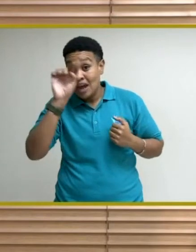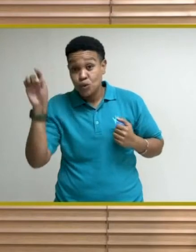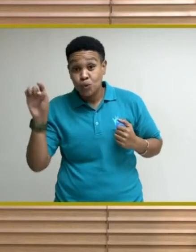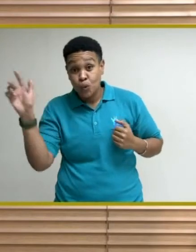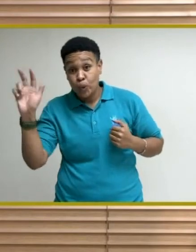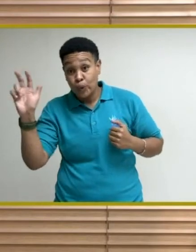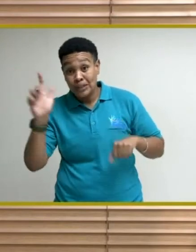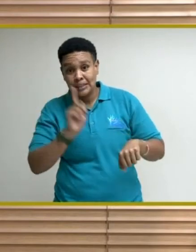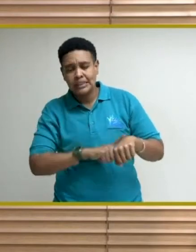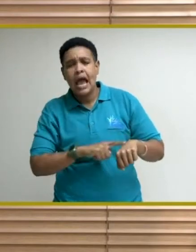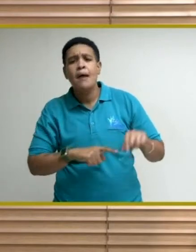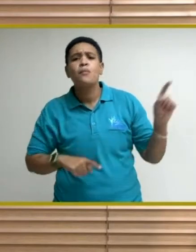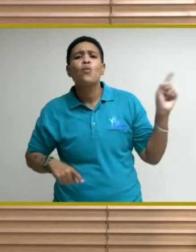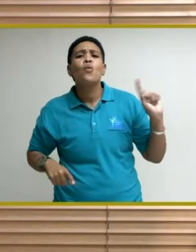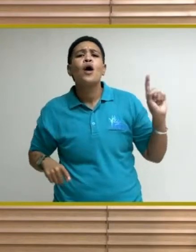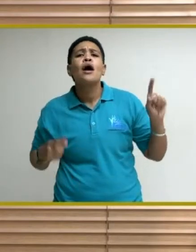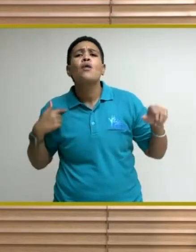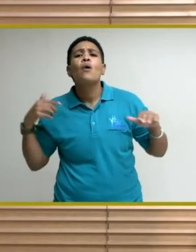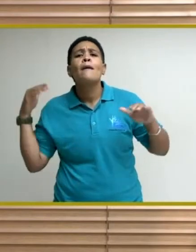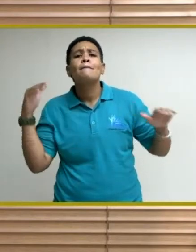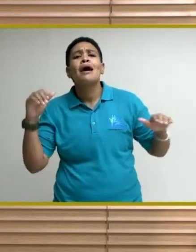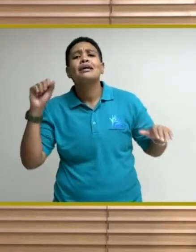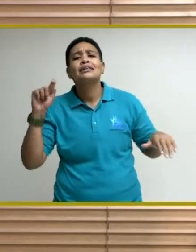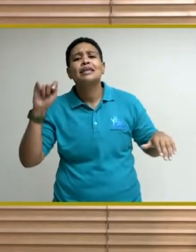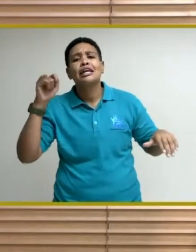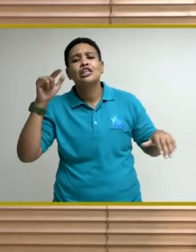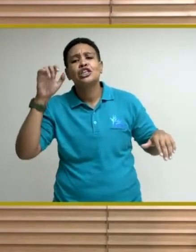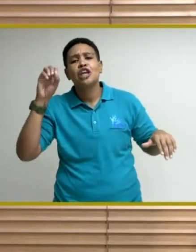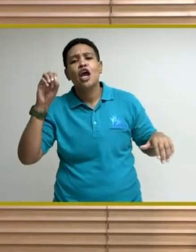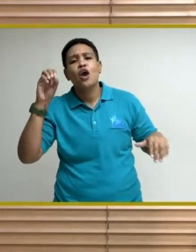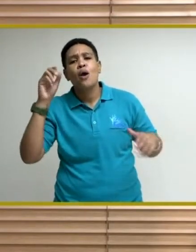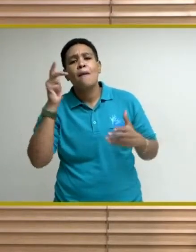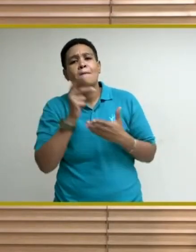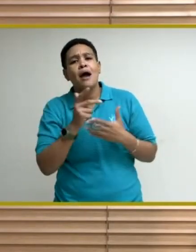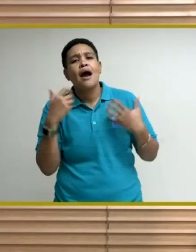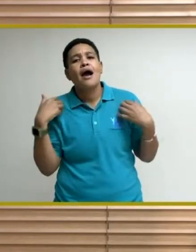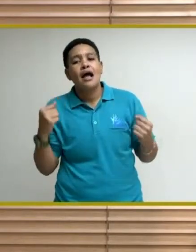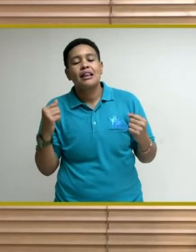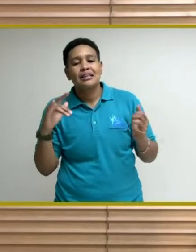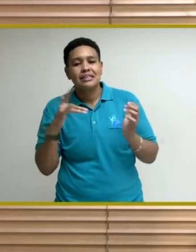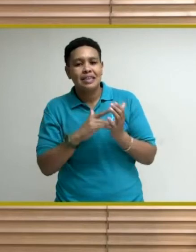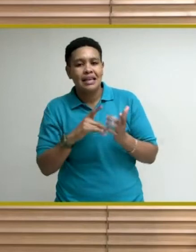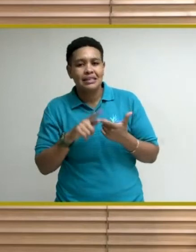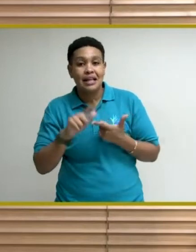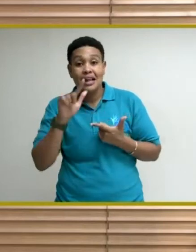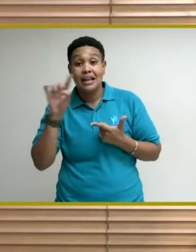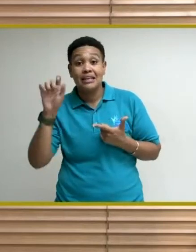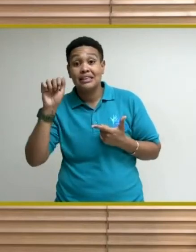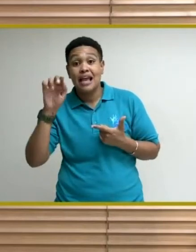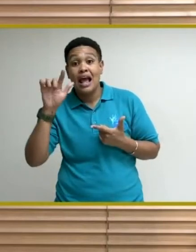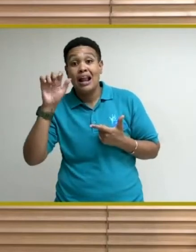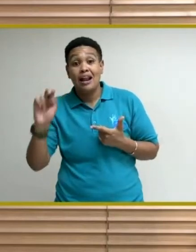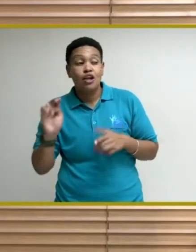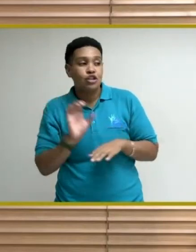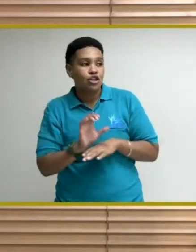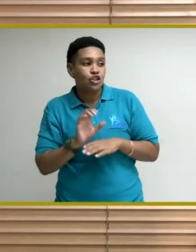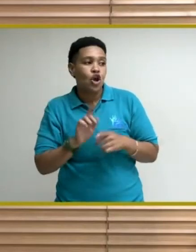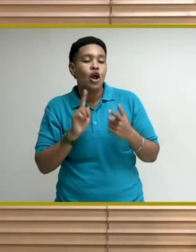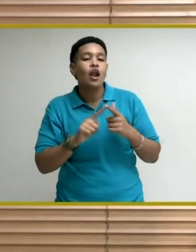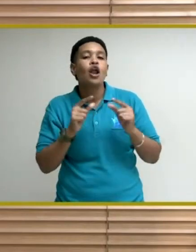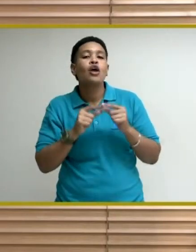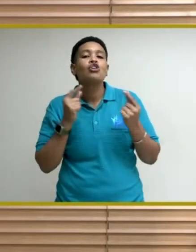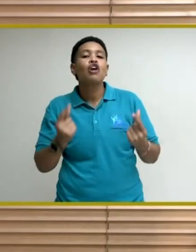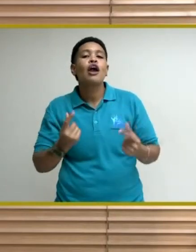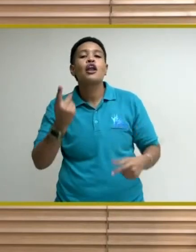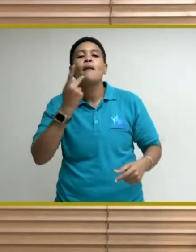3 p.m., we go back to St. Jago Park Health Center, to Linstead Anglican Church, and to